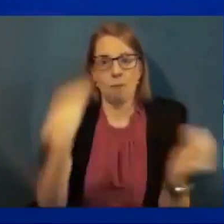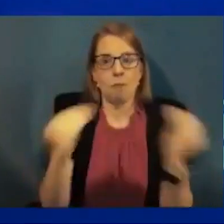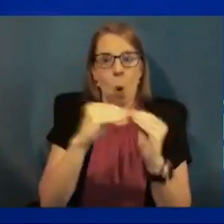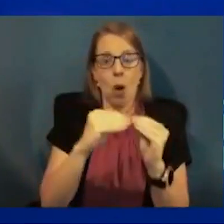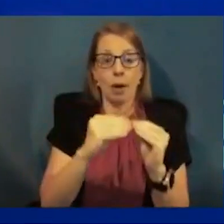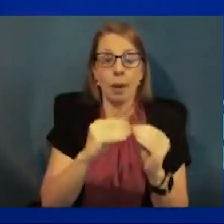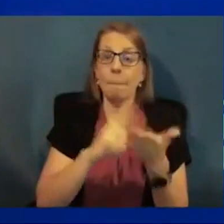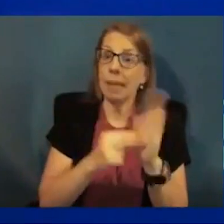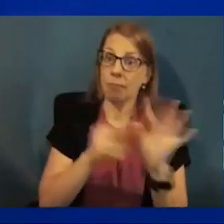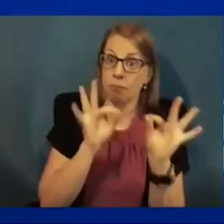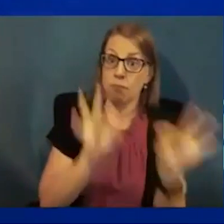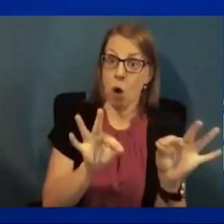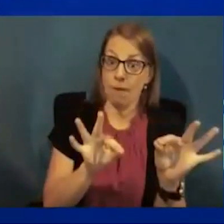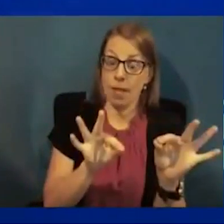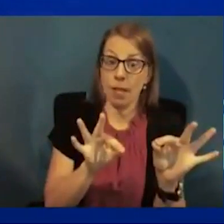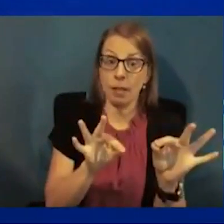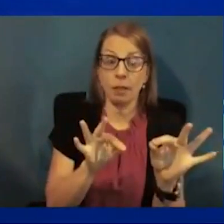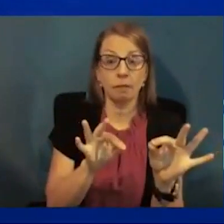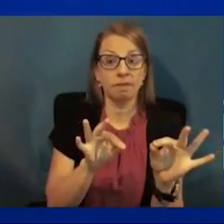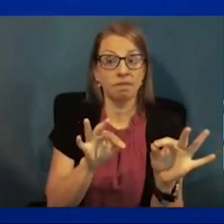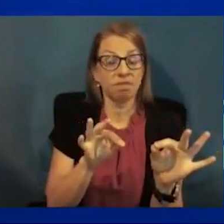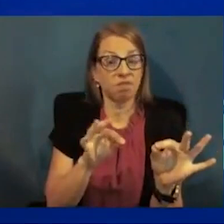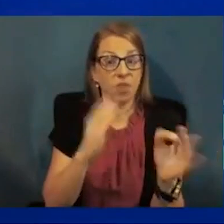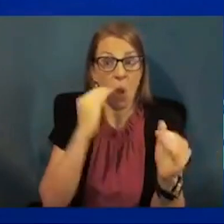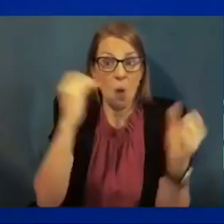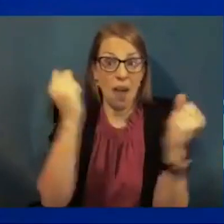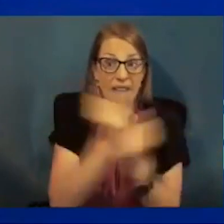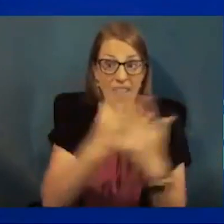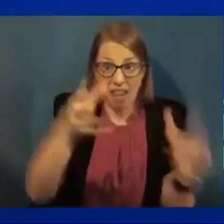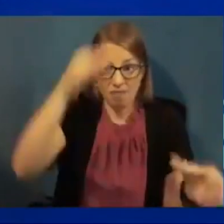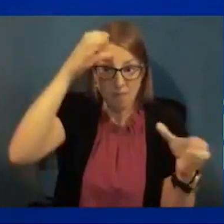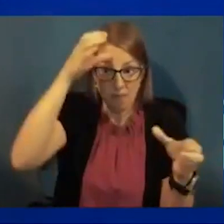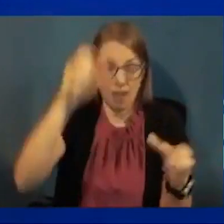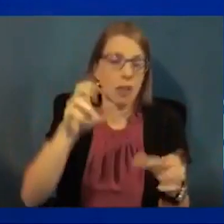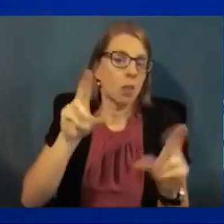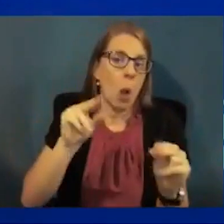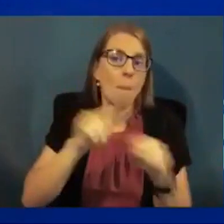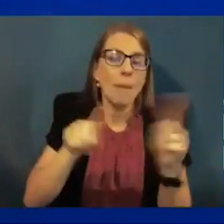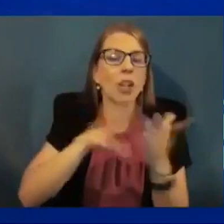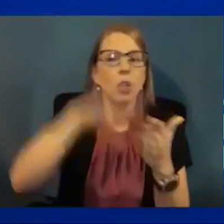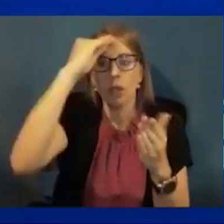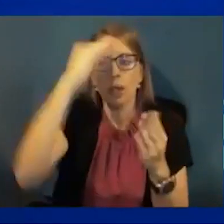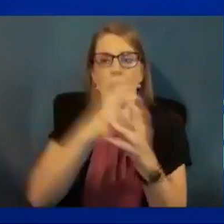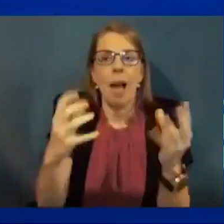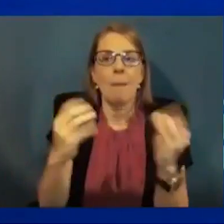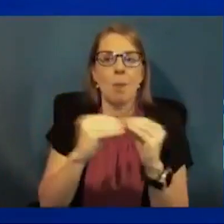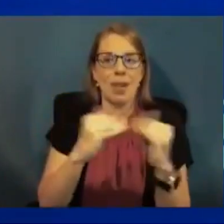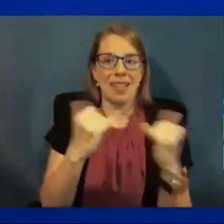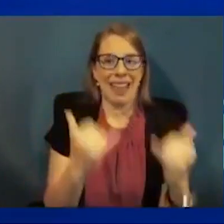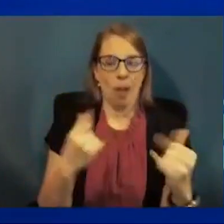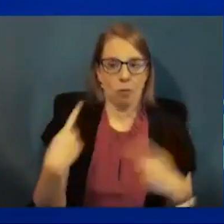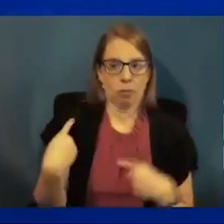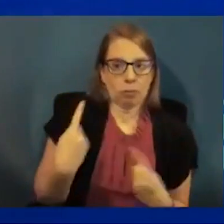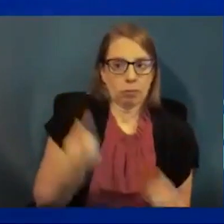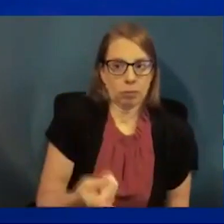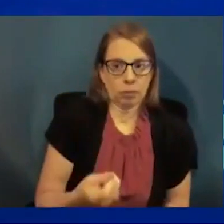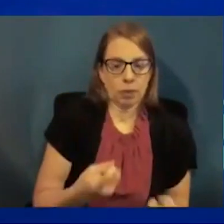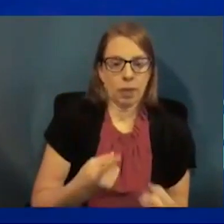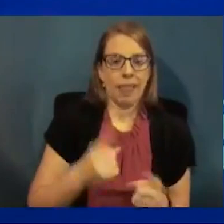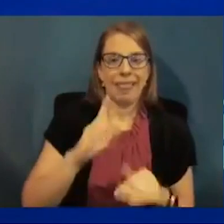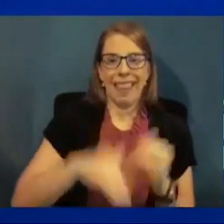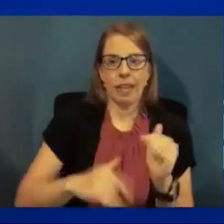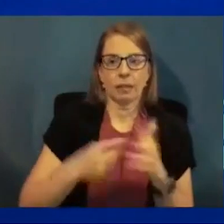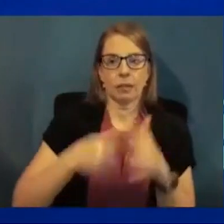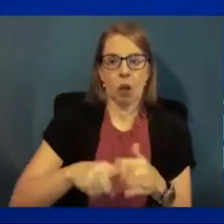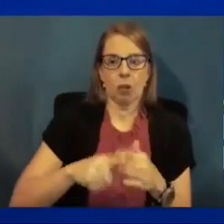it's the fastest jet, but we got a lot more stuff that we know on this plane than we did. And here's what we know. Masking is simple, it's